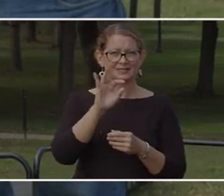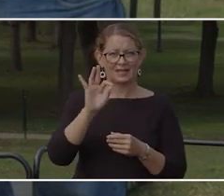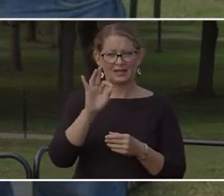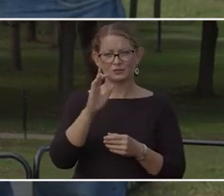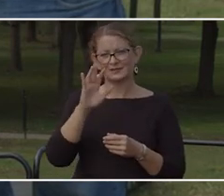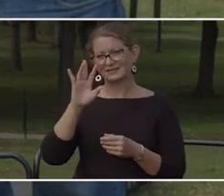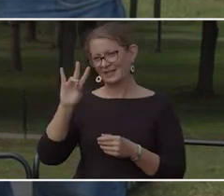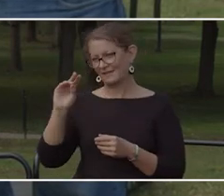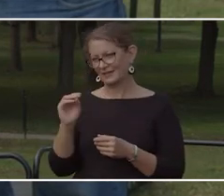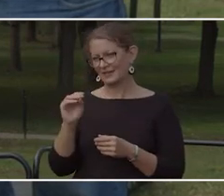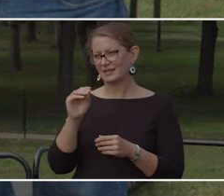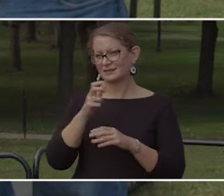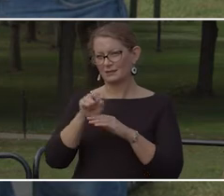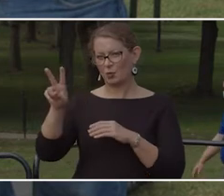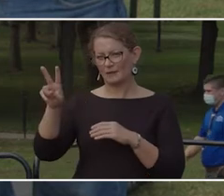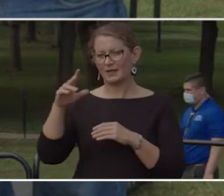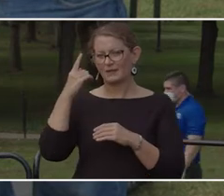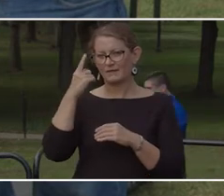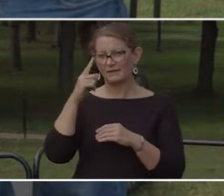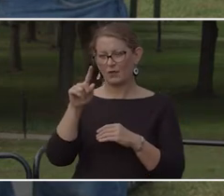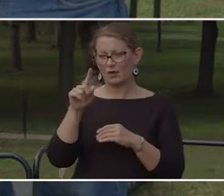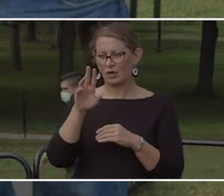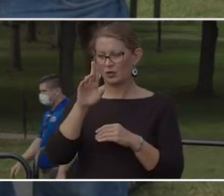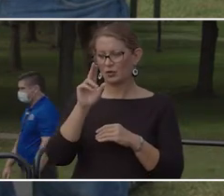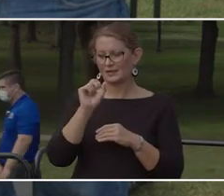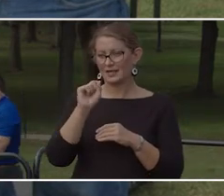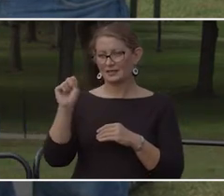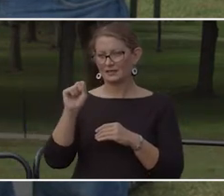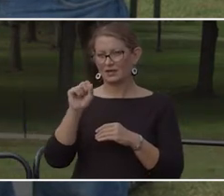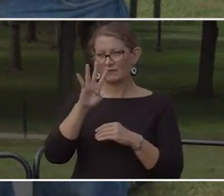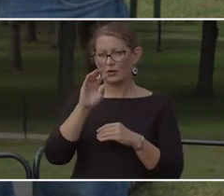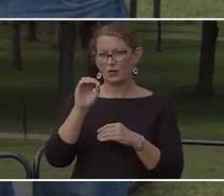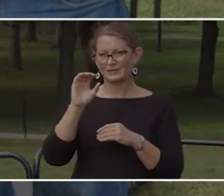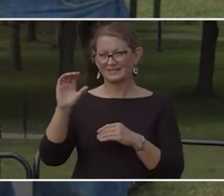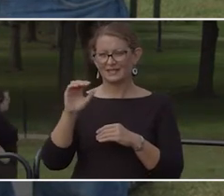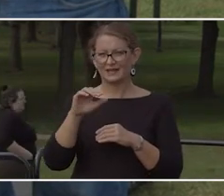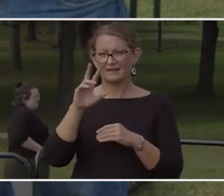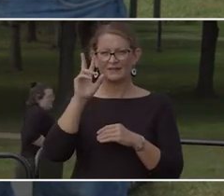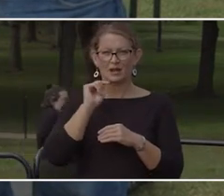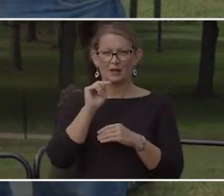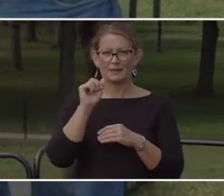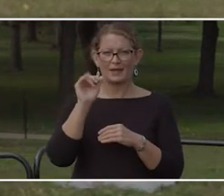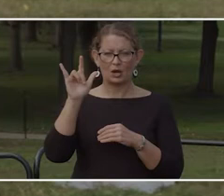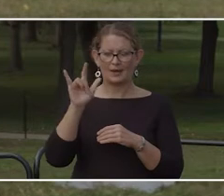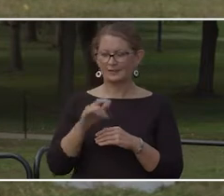1969 to 1970 deployment aboard USS Coral Sea, Vietnam Air Wing.